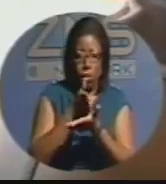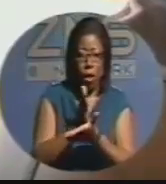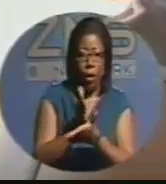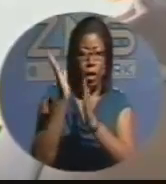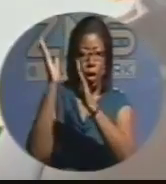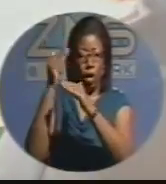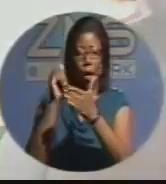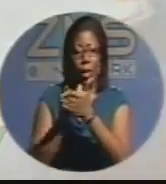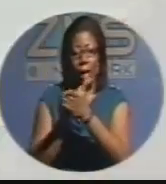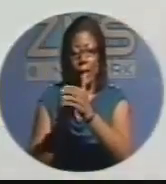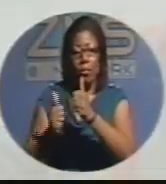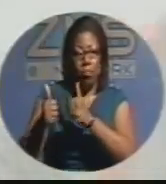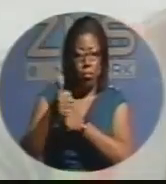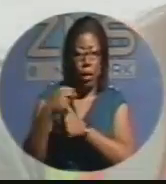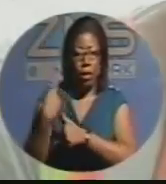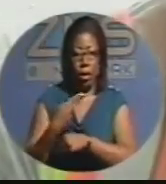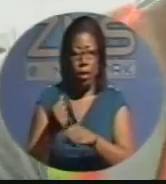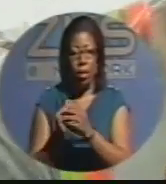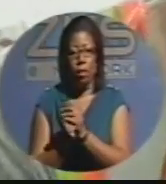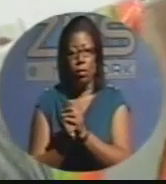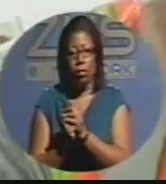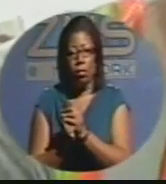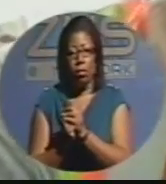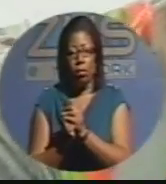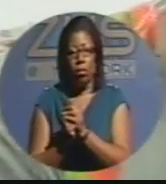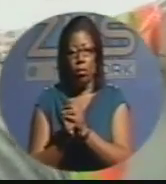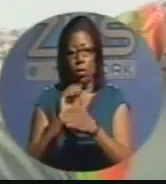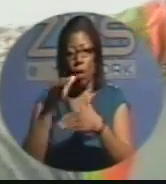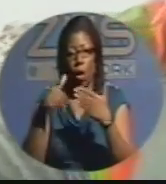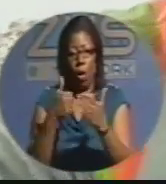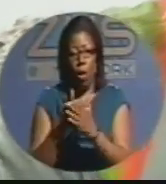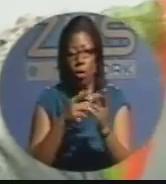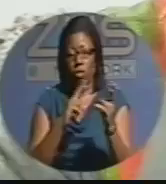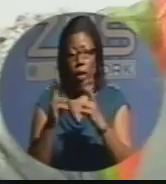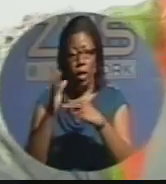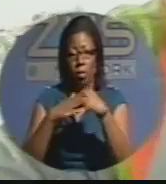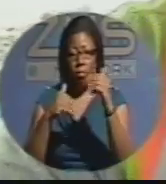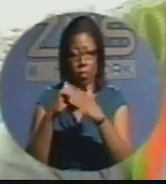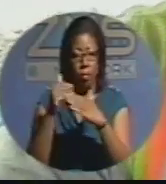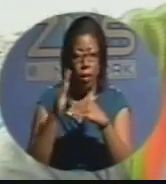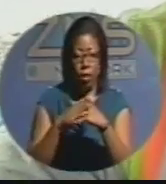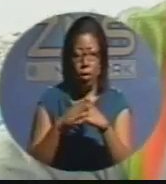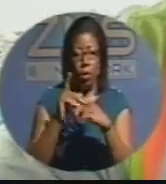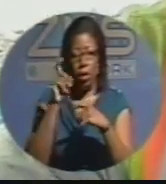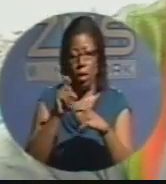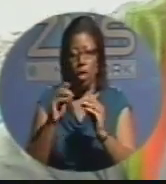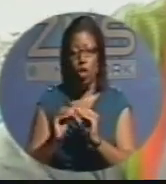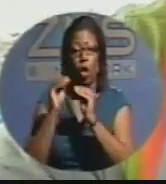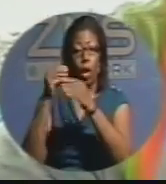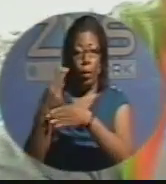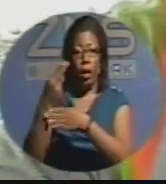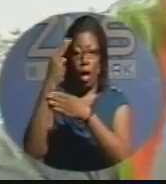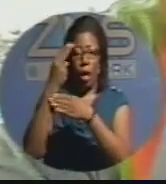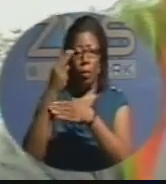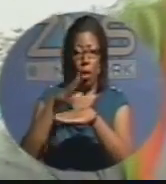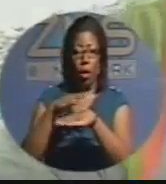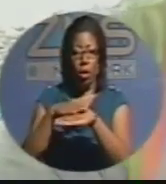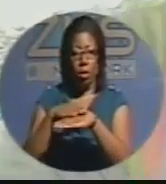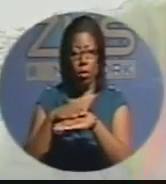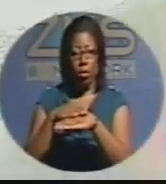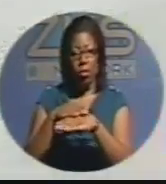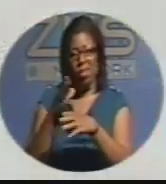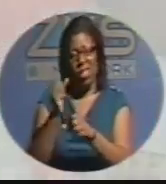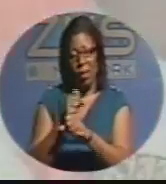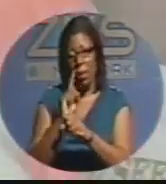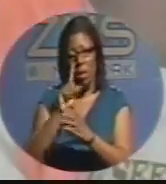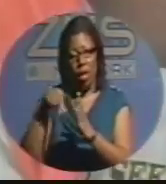just hope this thing passes by. We have all our shutters, everything done built or whatever. We just have to put them up. I mean, I don't think that only can take like an hour